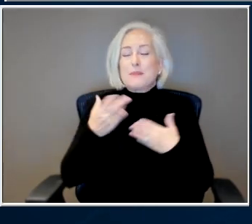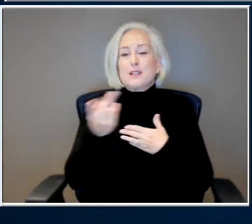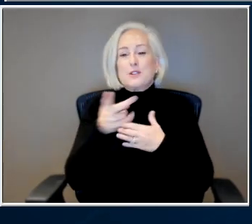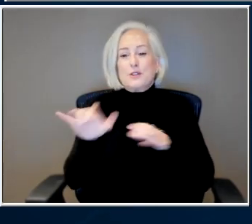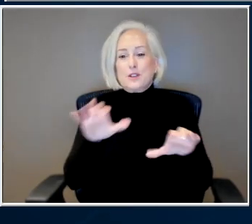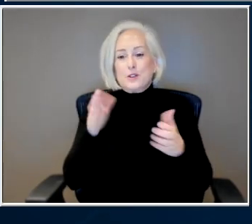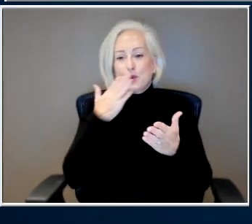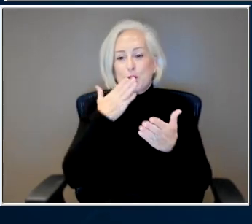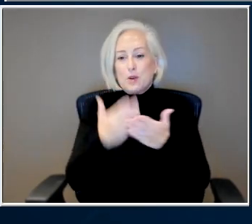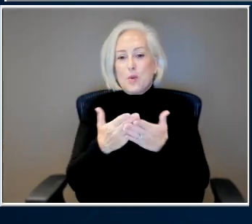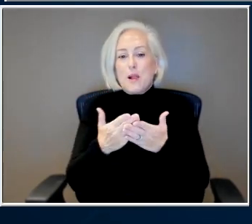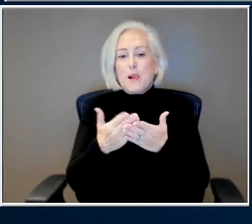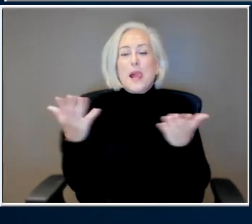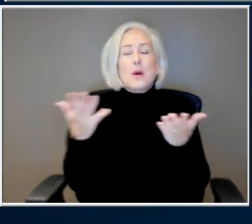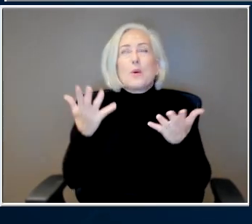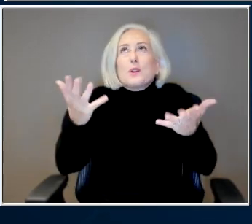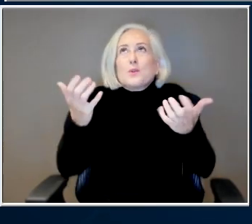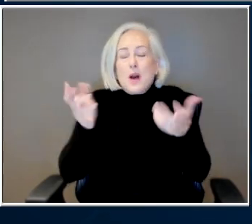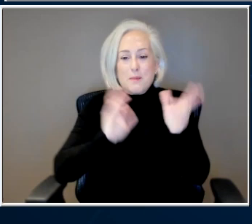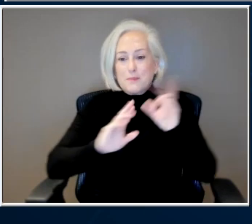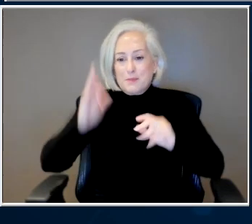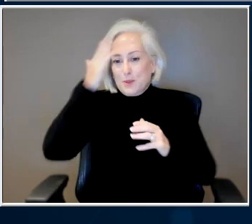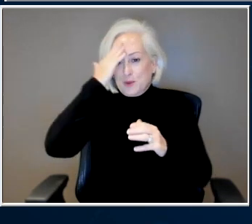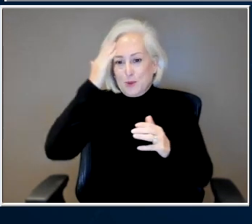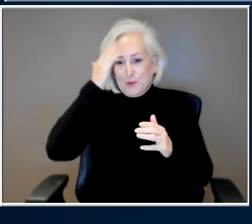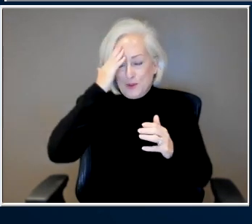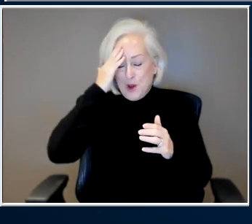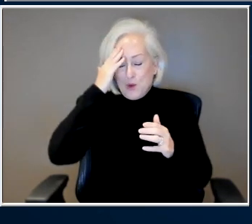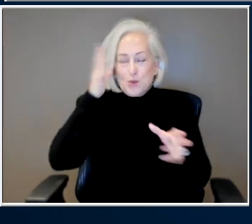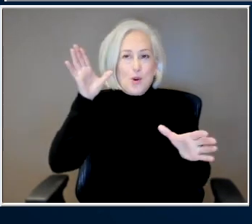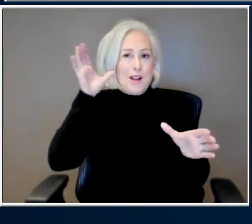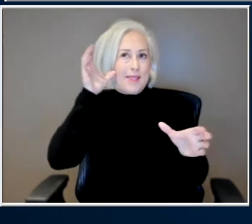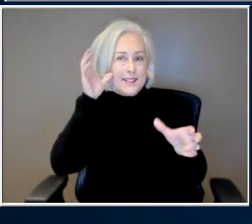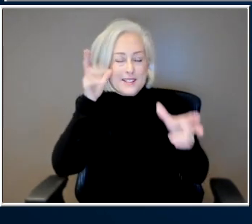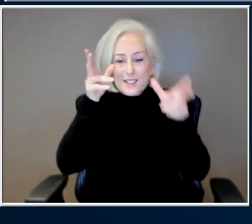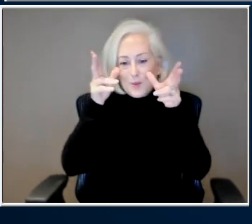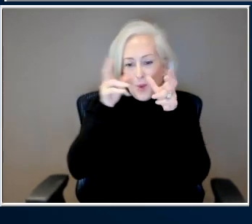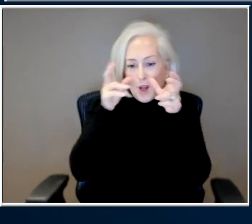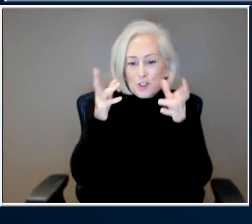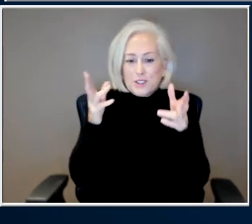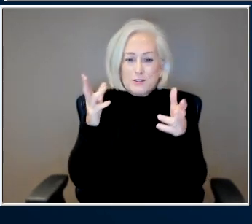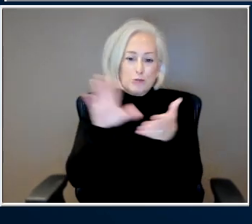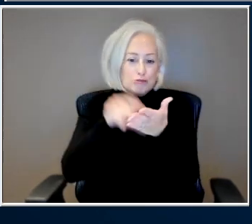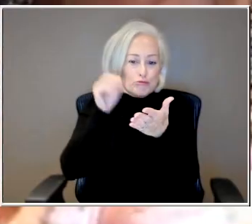want folks who are listening and watching to take away from your story?